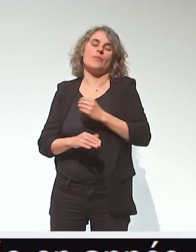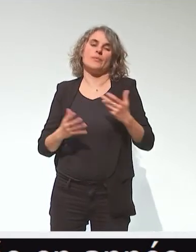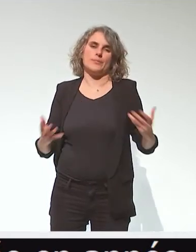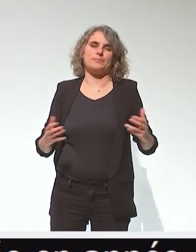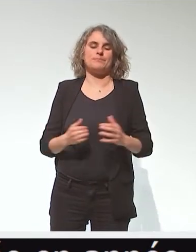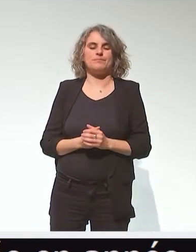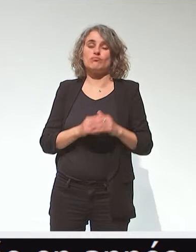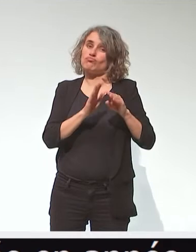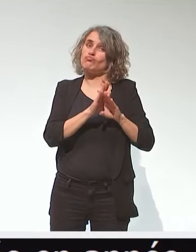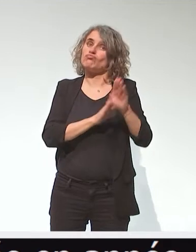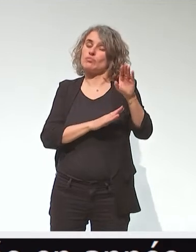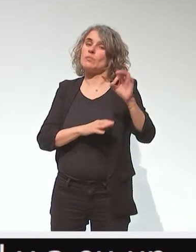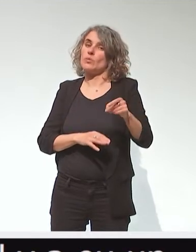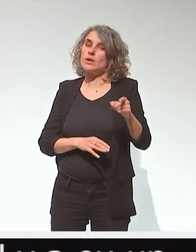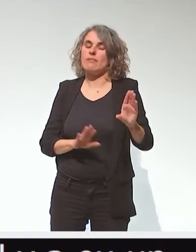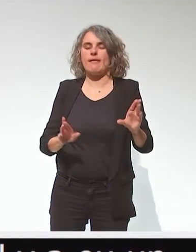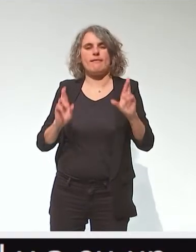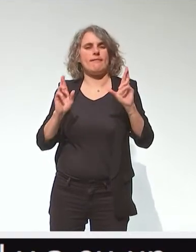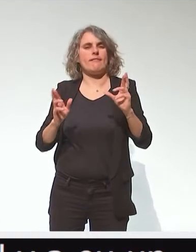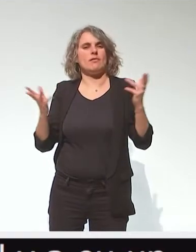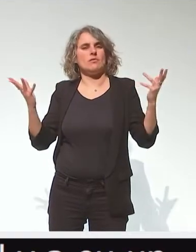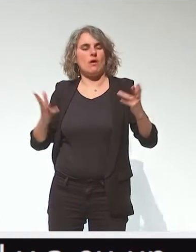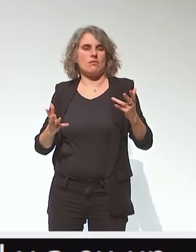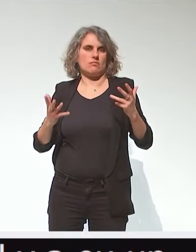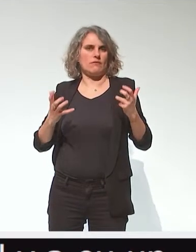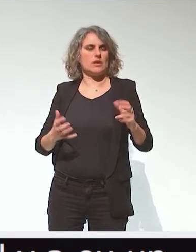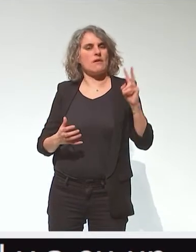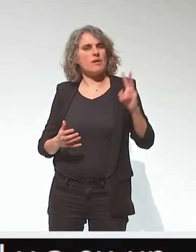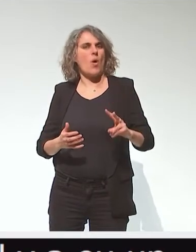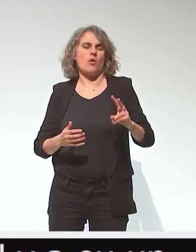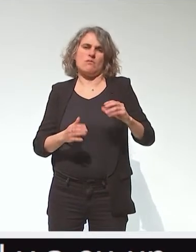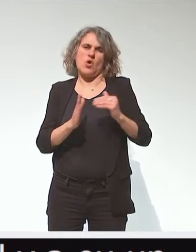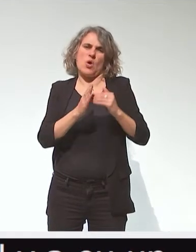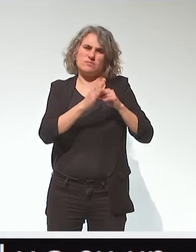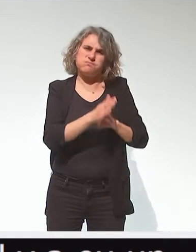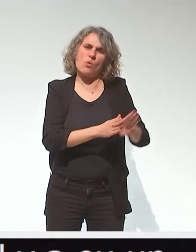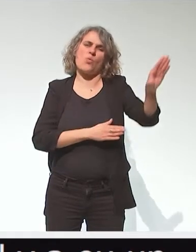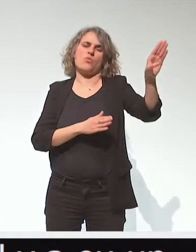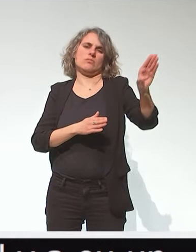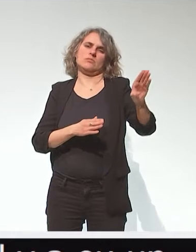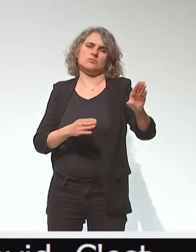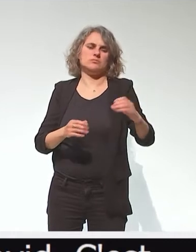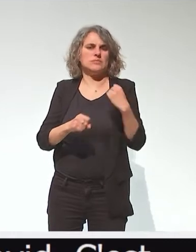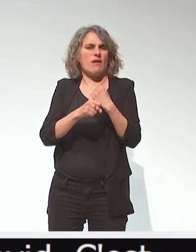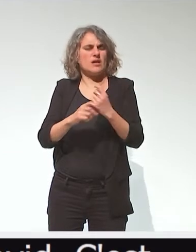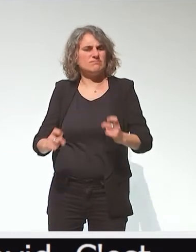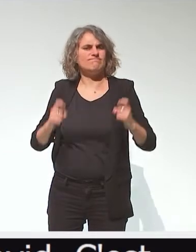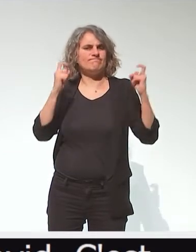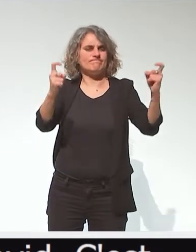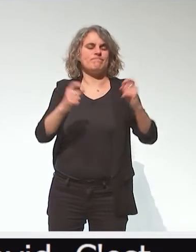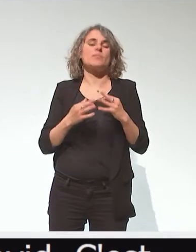up more quickly. Of course, the poverty rate of people